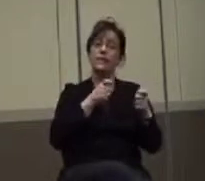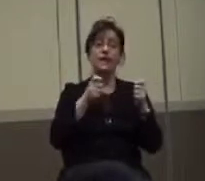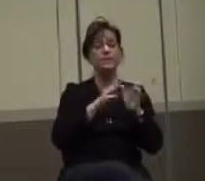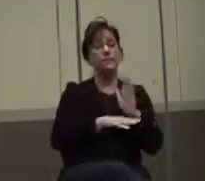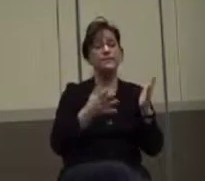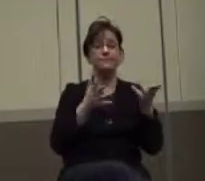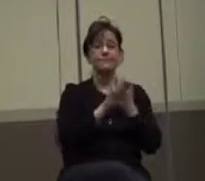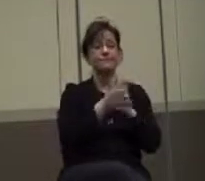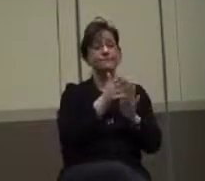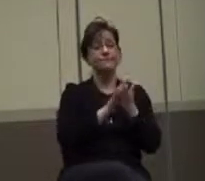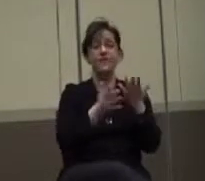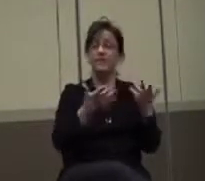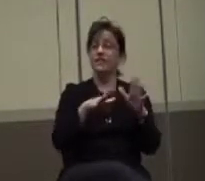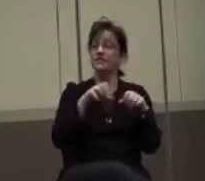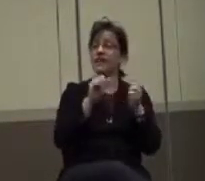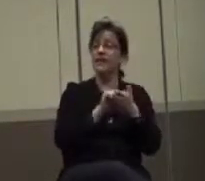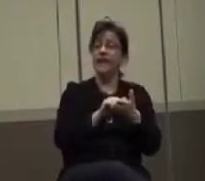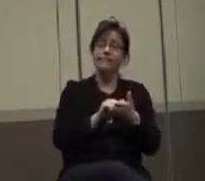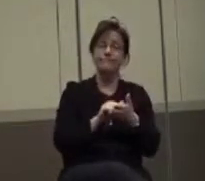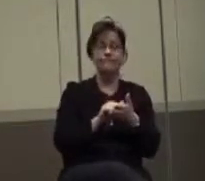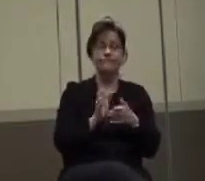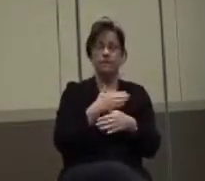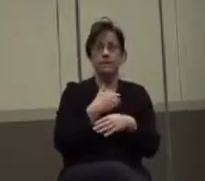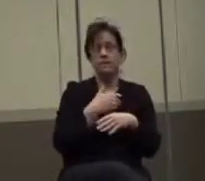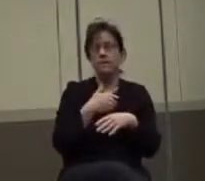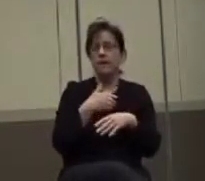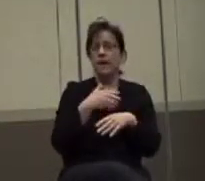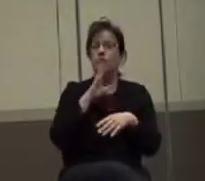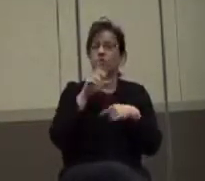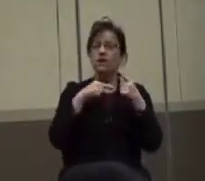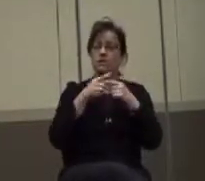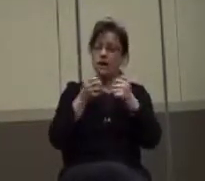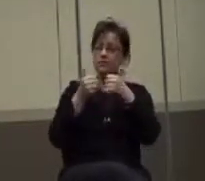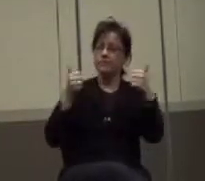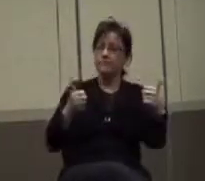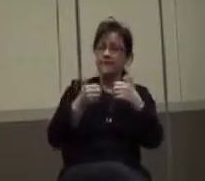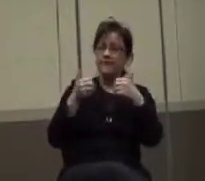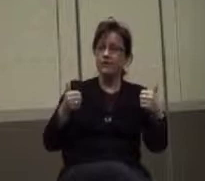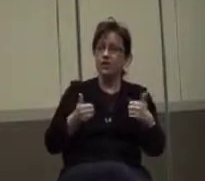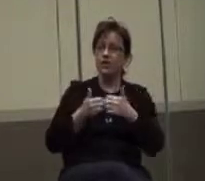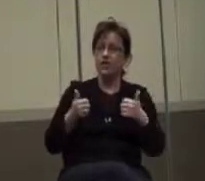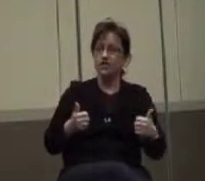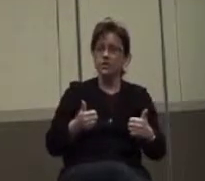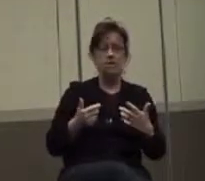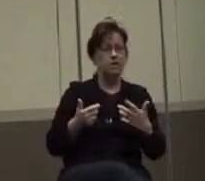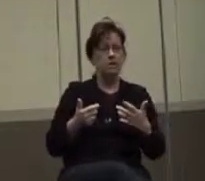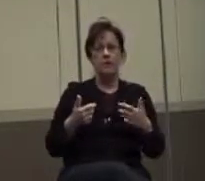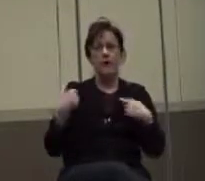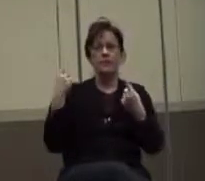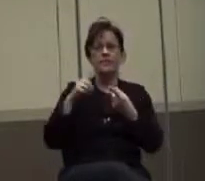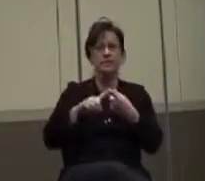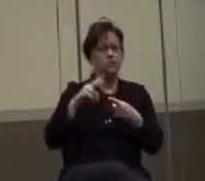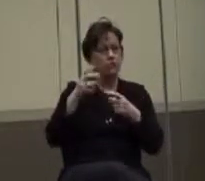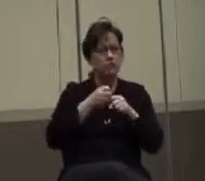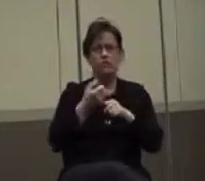And I will talk about differentiated. And up until about 2 years ago, they'd all look at me like, what? Especially the secondary ed people.